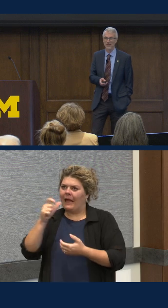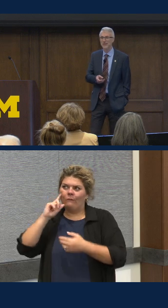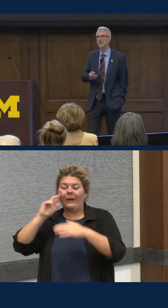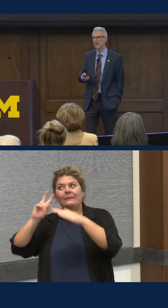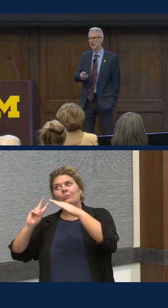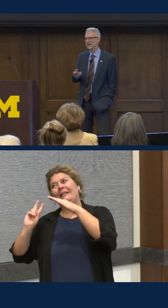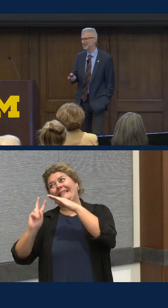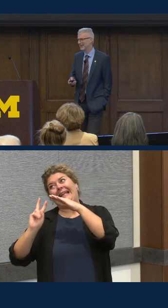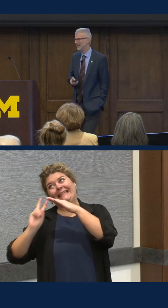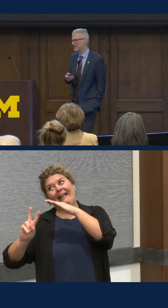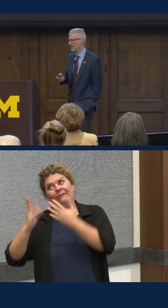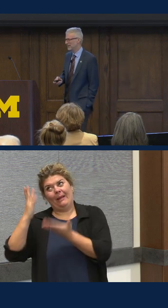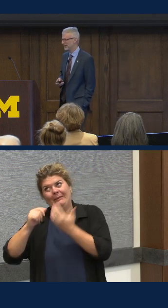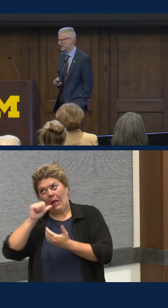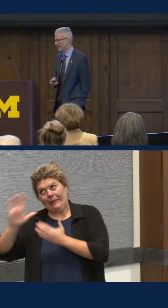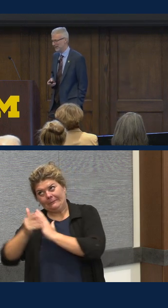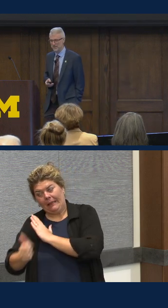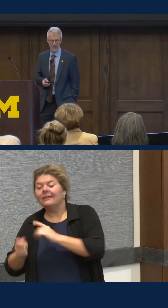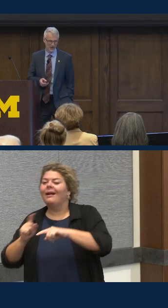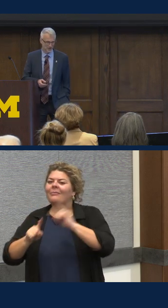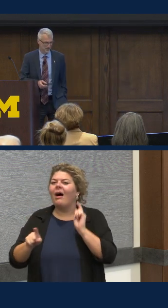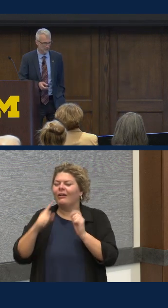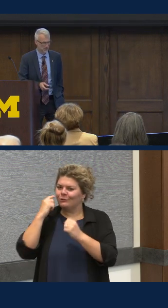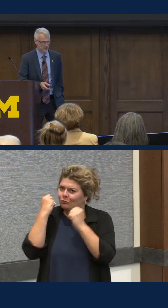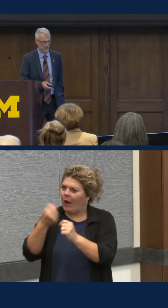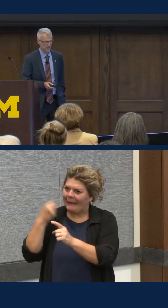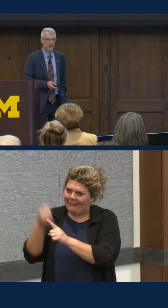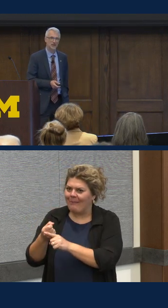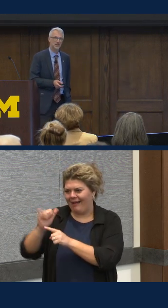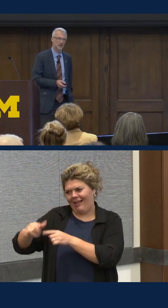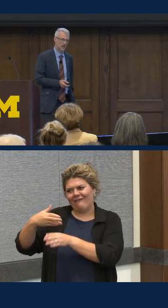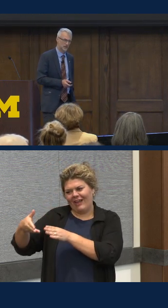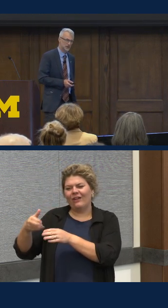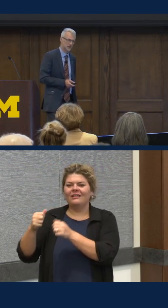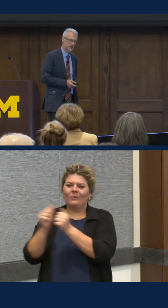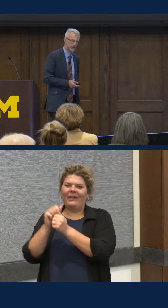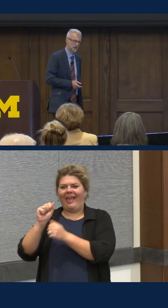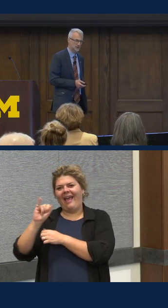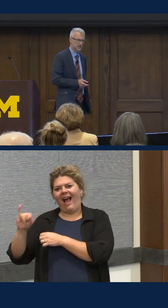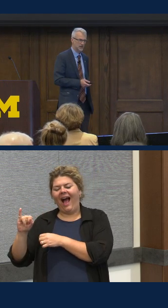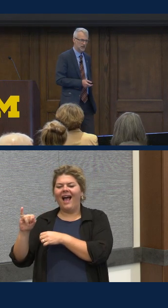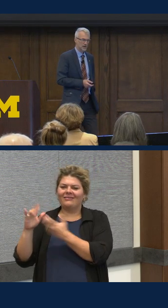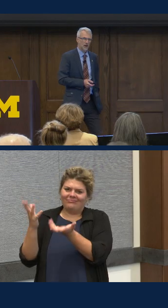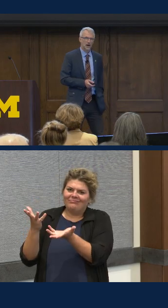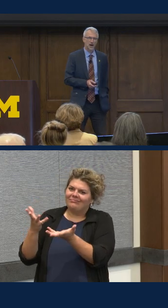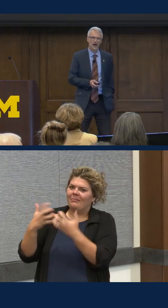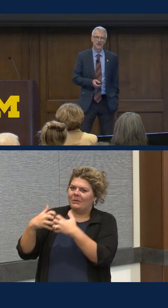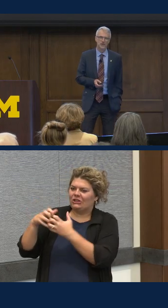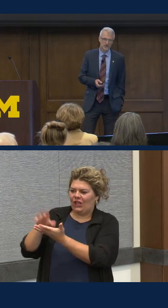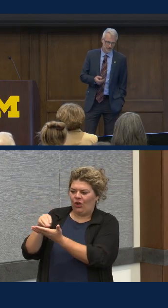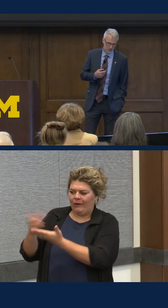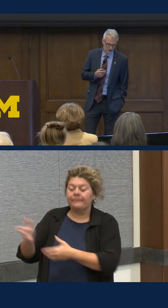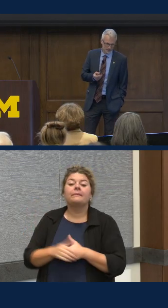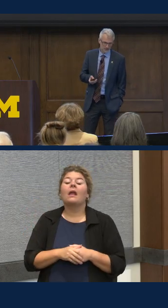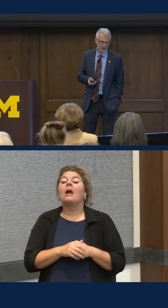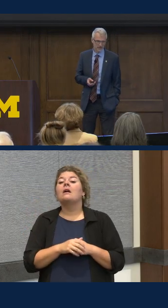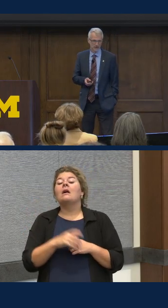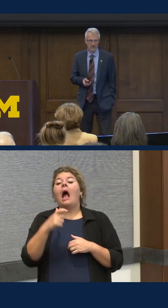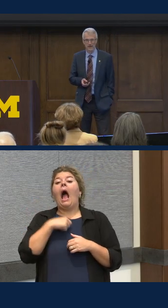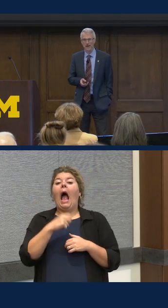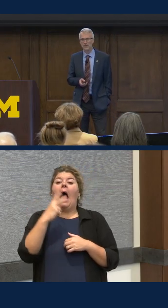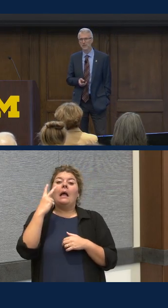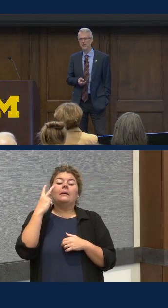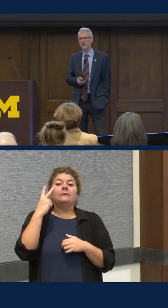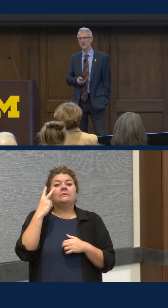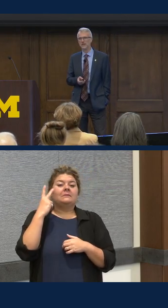predictive abilities, but for his very strong impact on the field of machine learning and artificial intelligence. I don't see personally